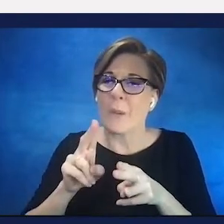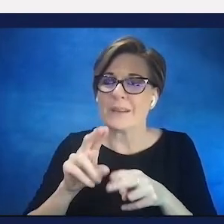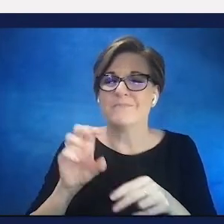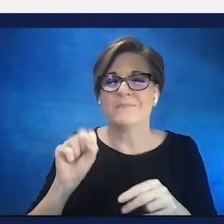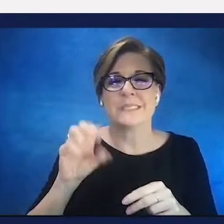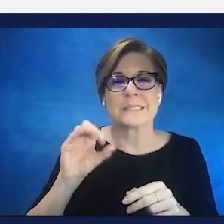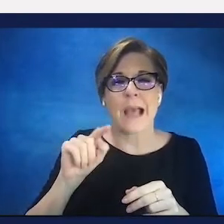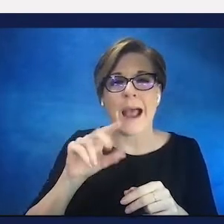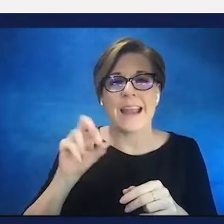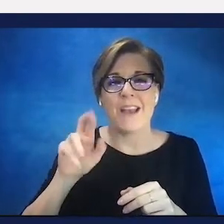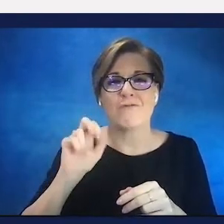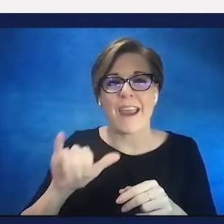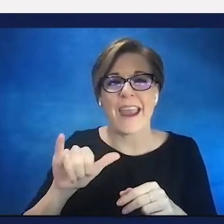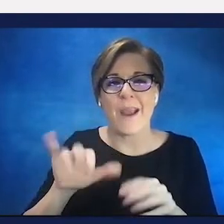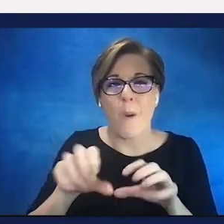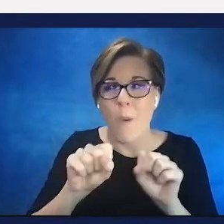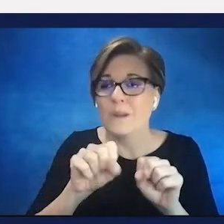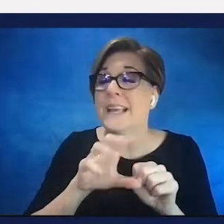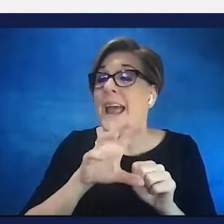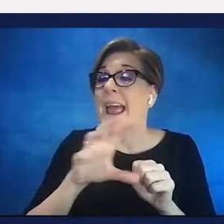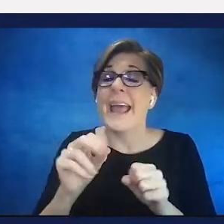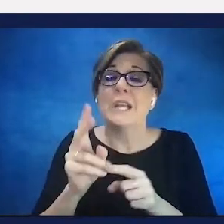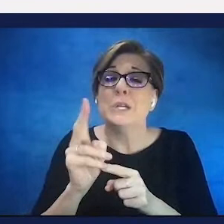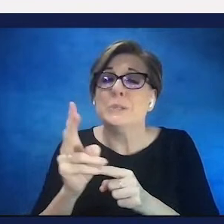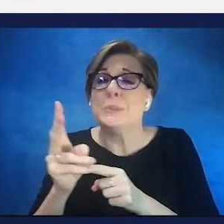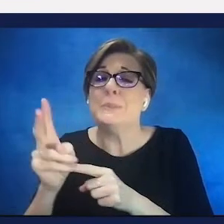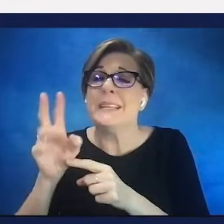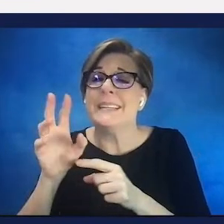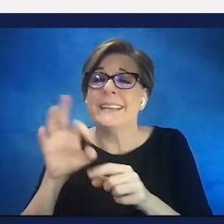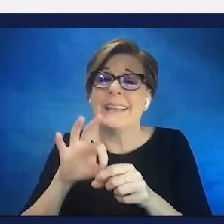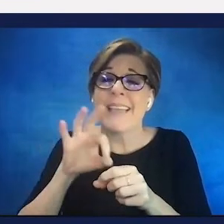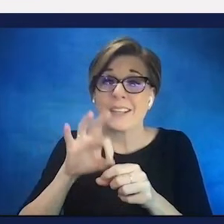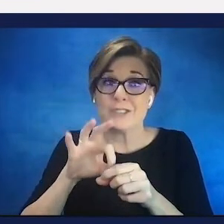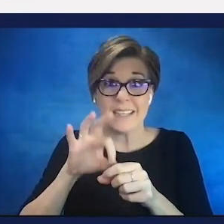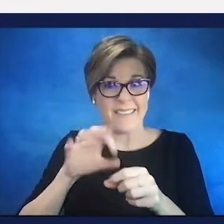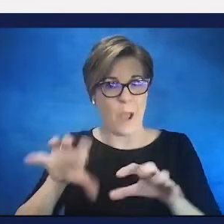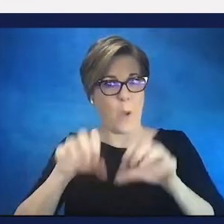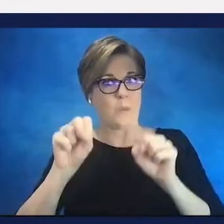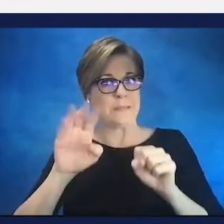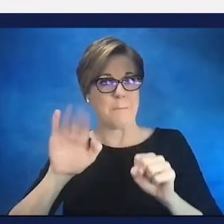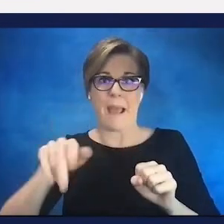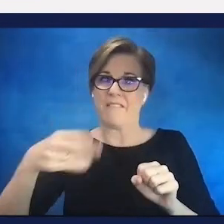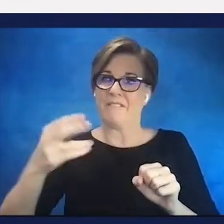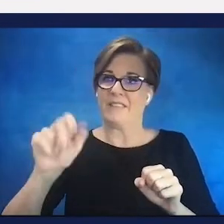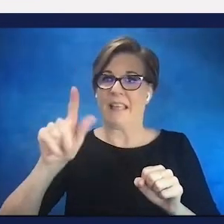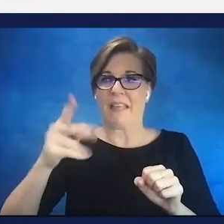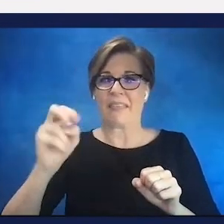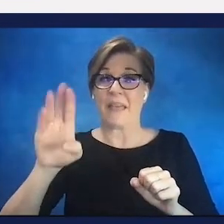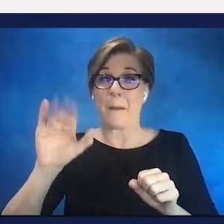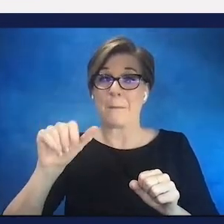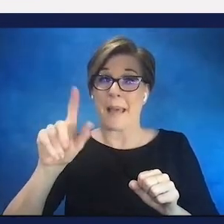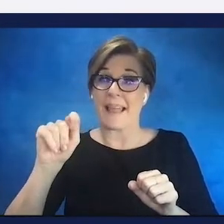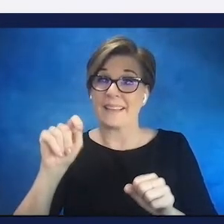Ray, and a variety of 2-minute election topics hosted by our very own mascot, Phil the